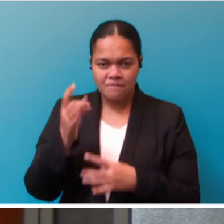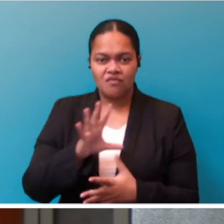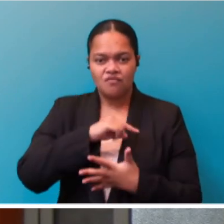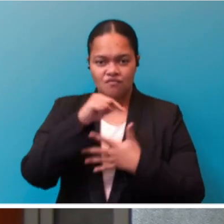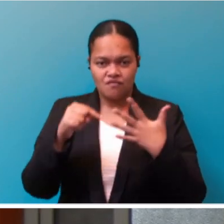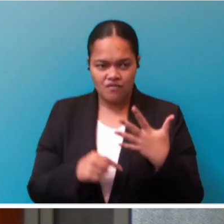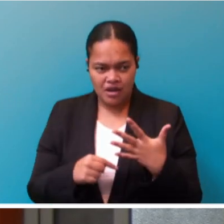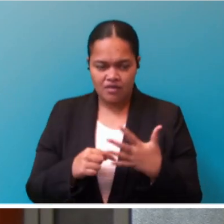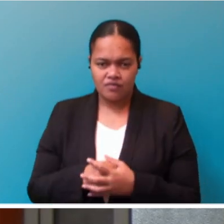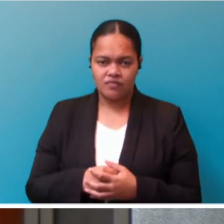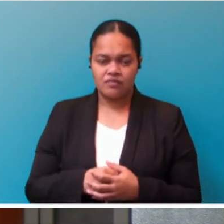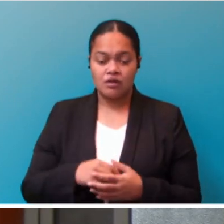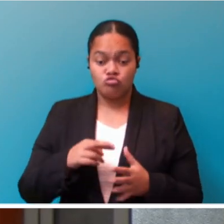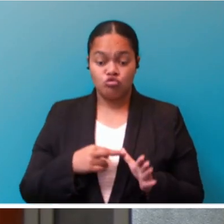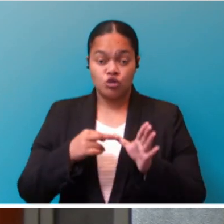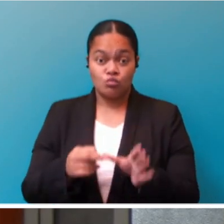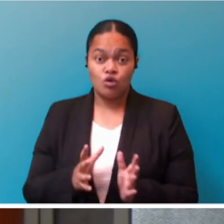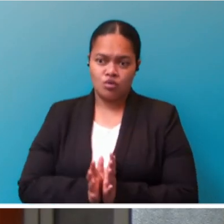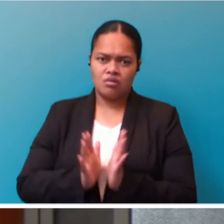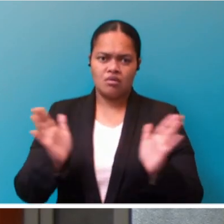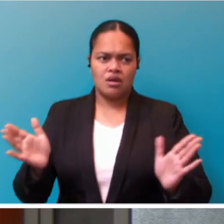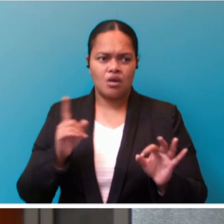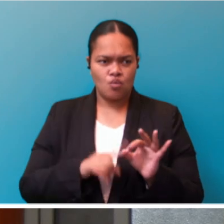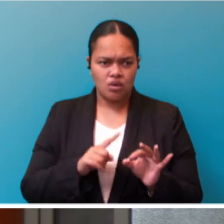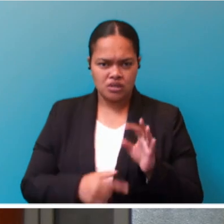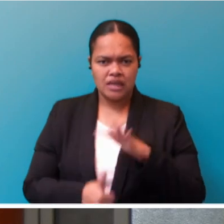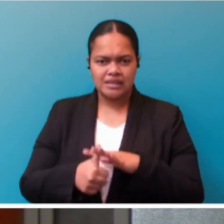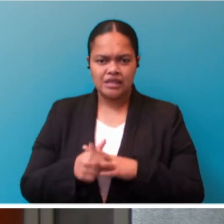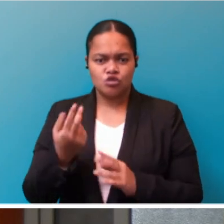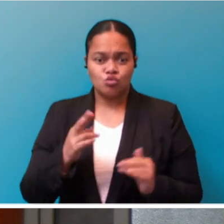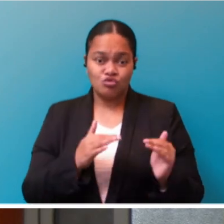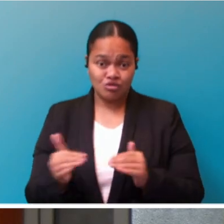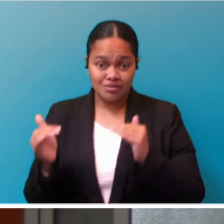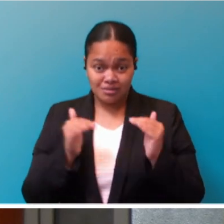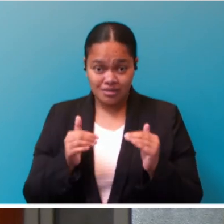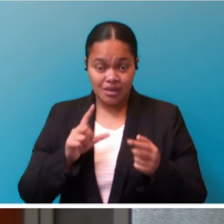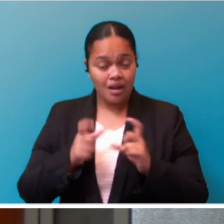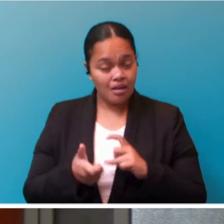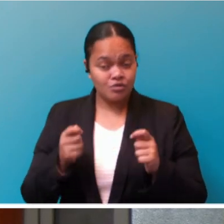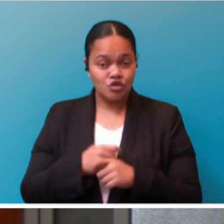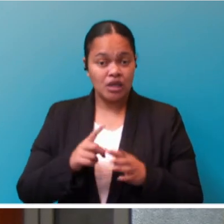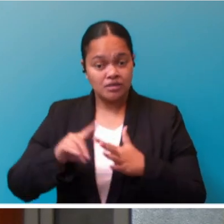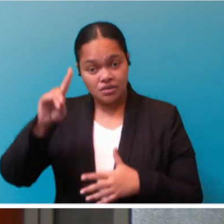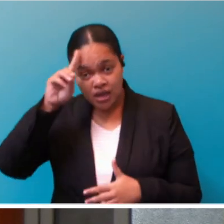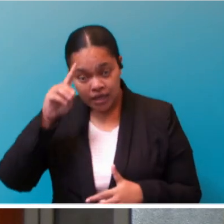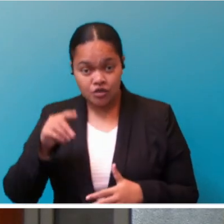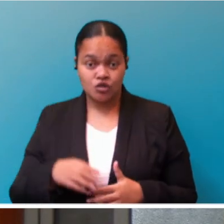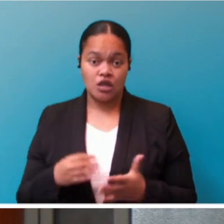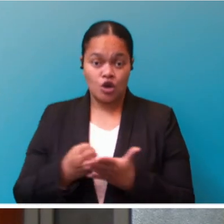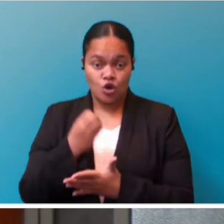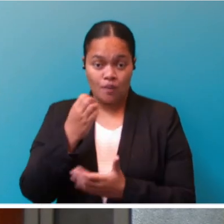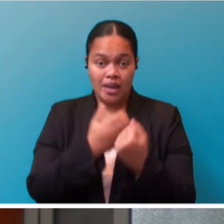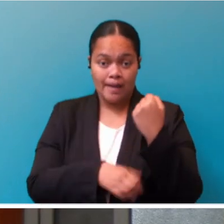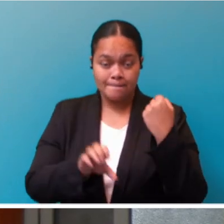hours, responding to a wide range of questions on access to justice, climate change, education, economic